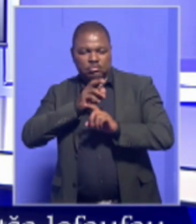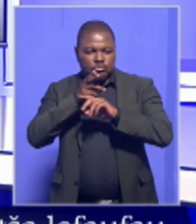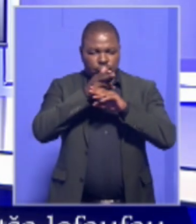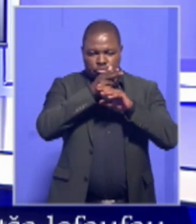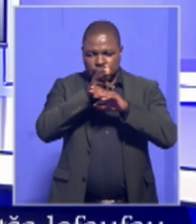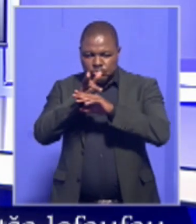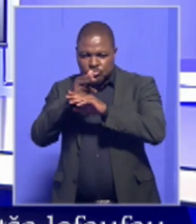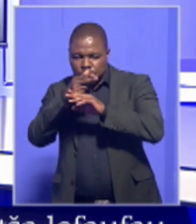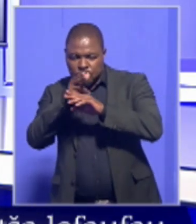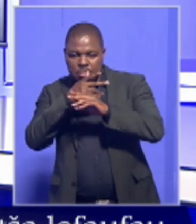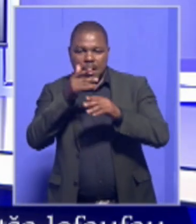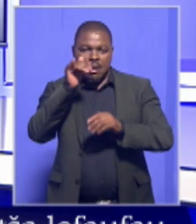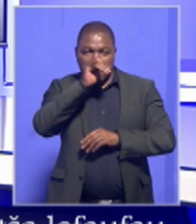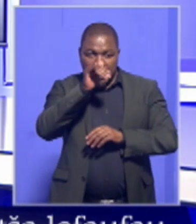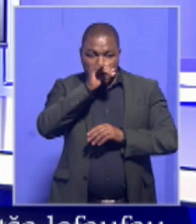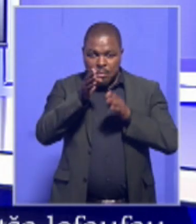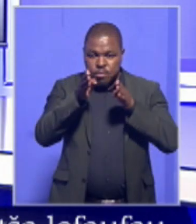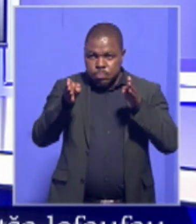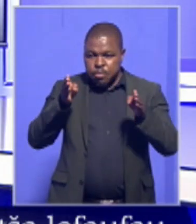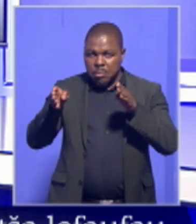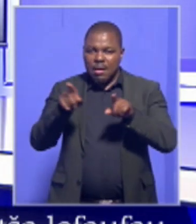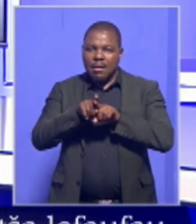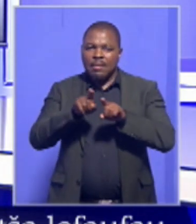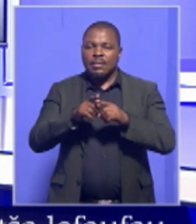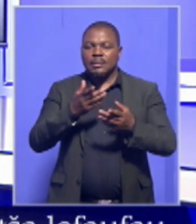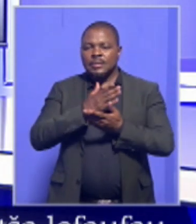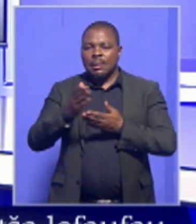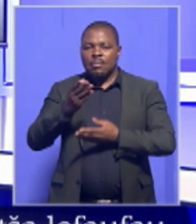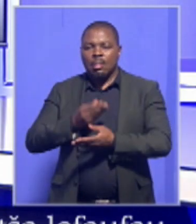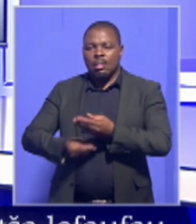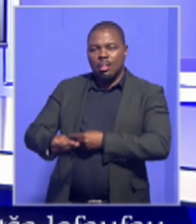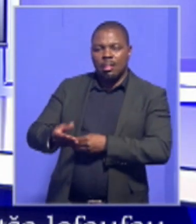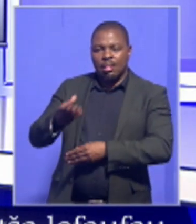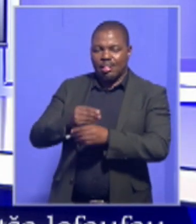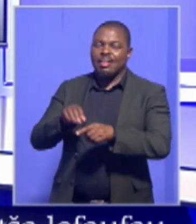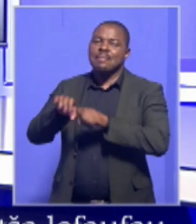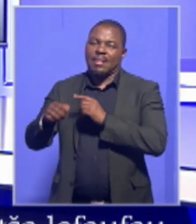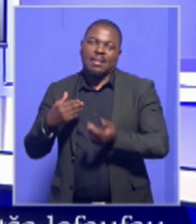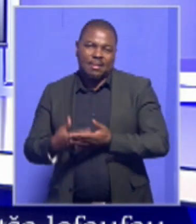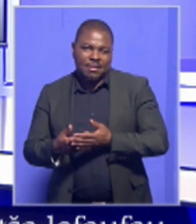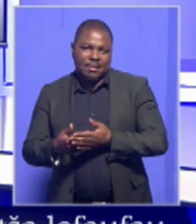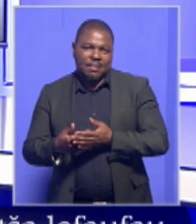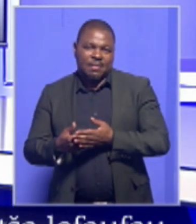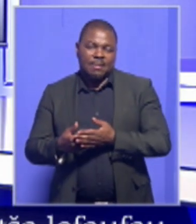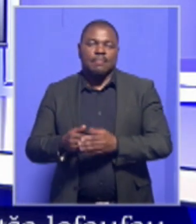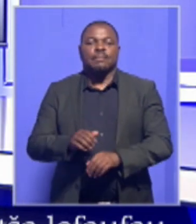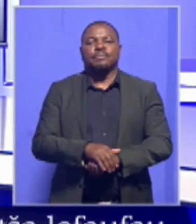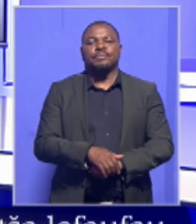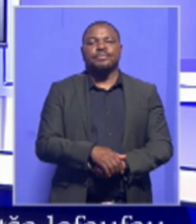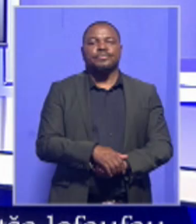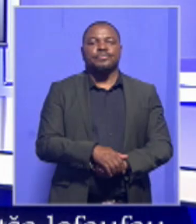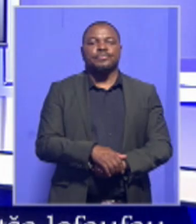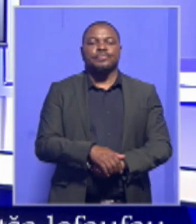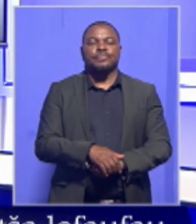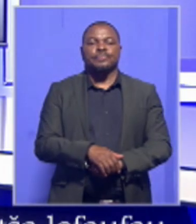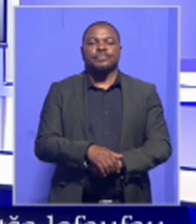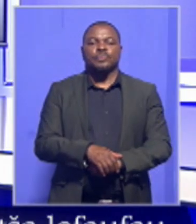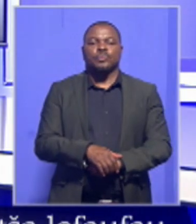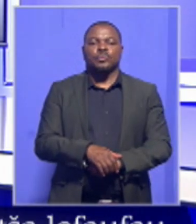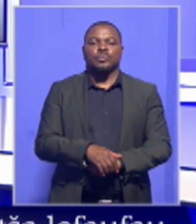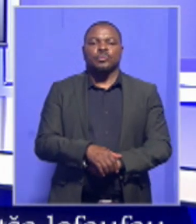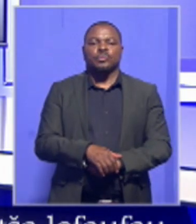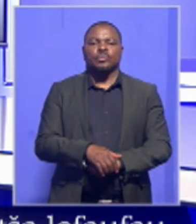thuša go lwantšha ditiragalo tša go swana le go fa bahlankedi pipa molomo go tšwa go bao ba sa obamelego molao.